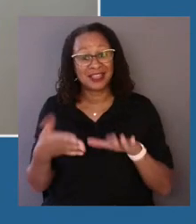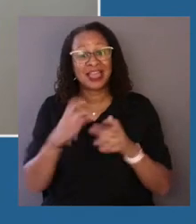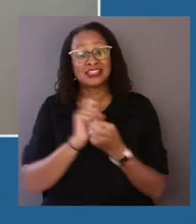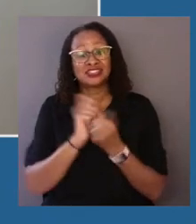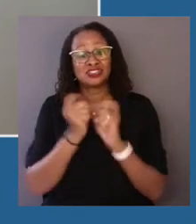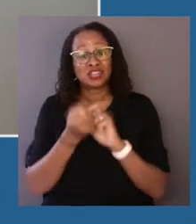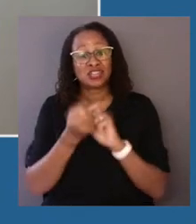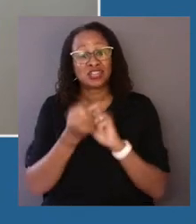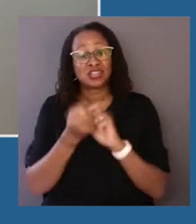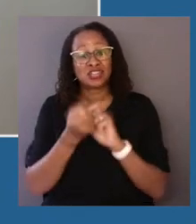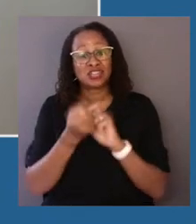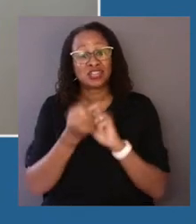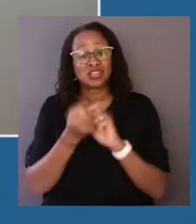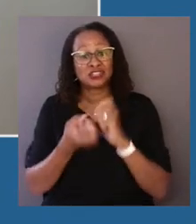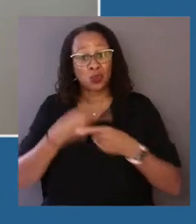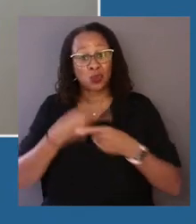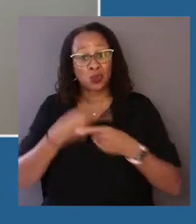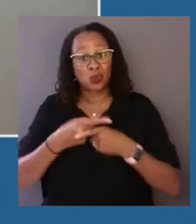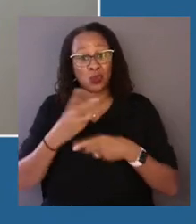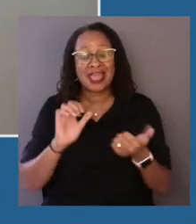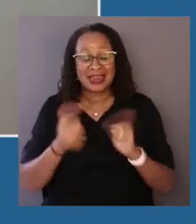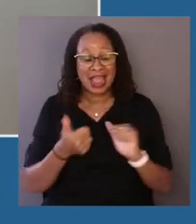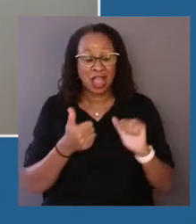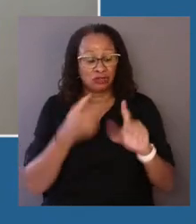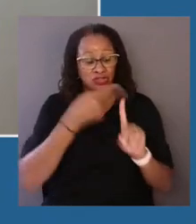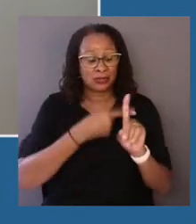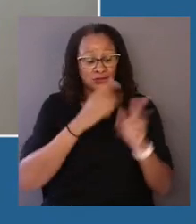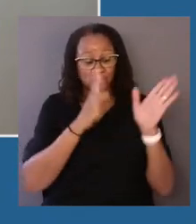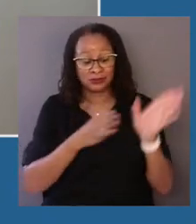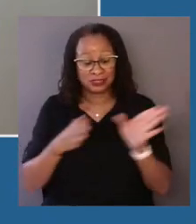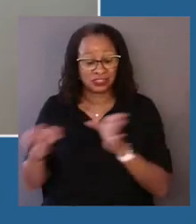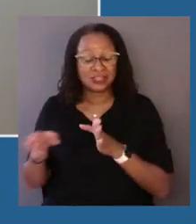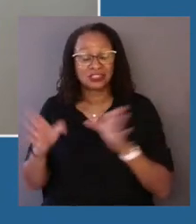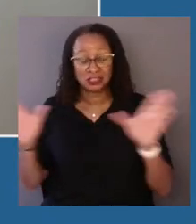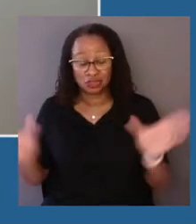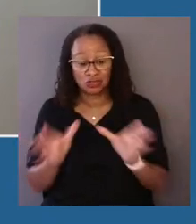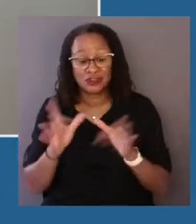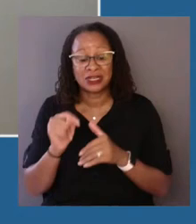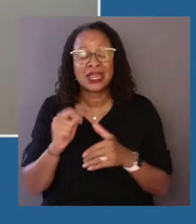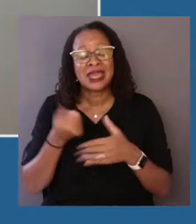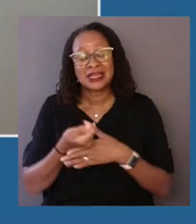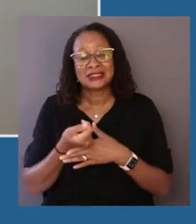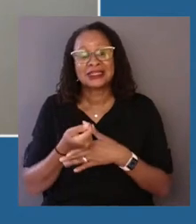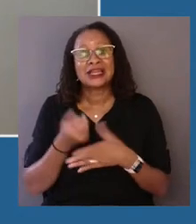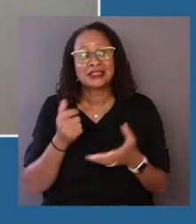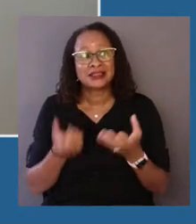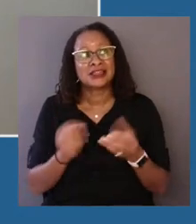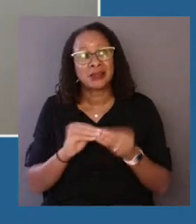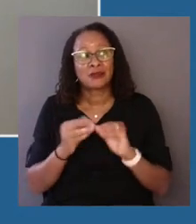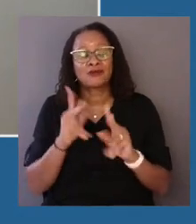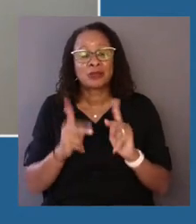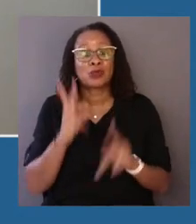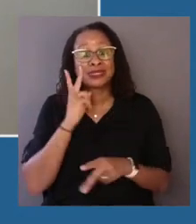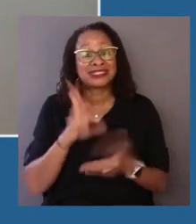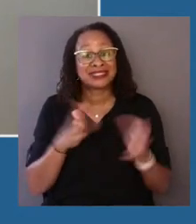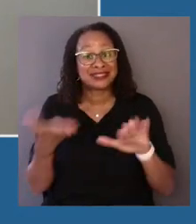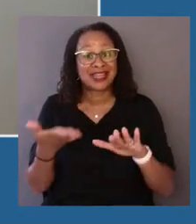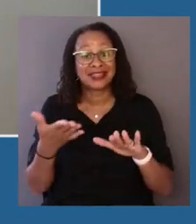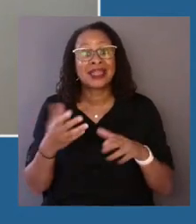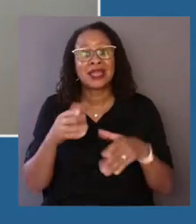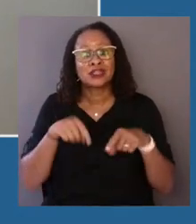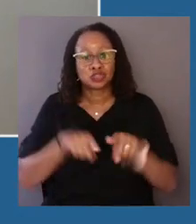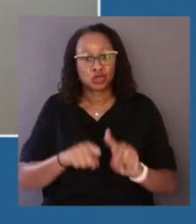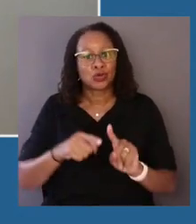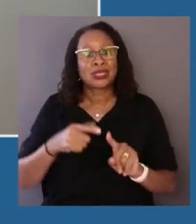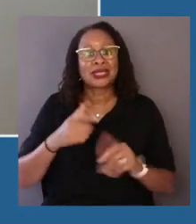and how temperature patterns have driven changes in the number of people dying in extreme heat events. So increasingly, attribution science